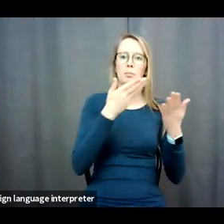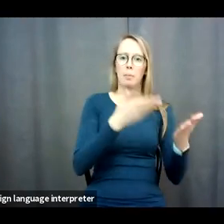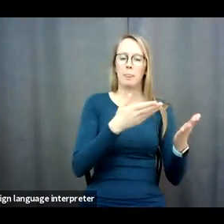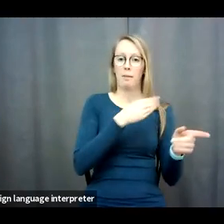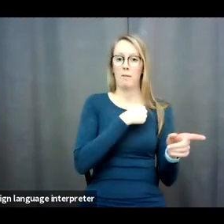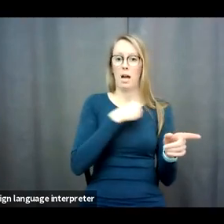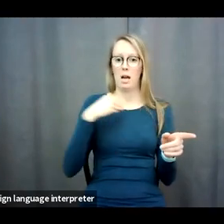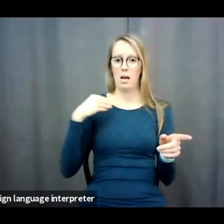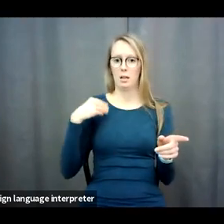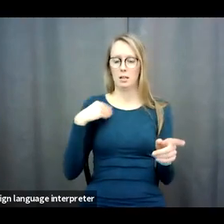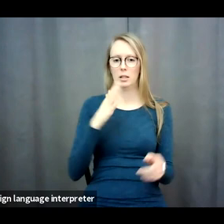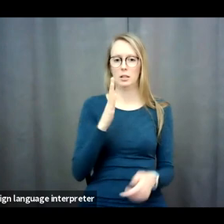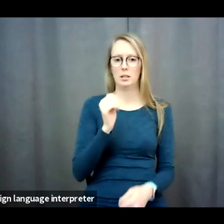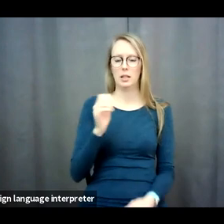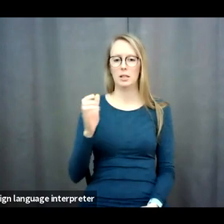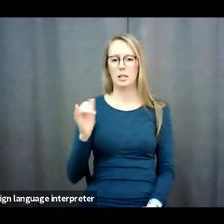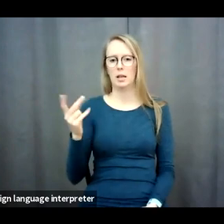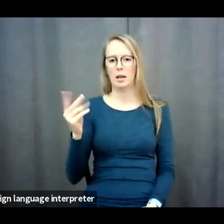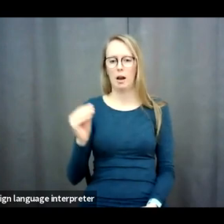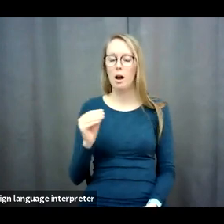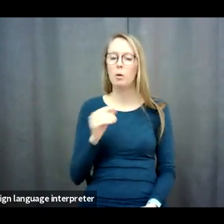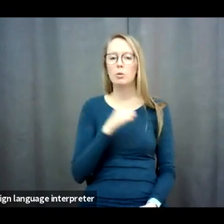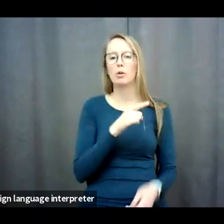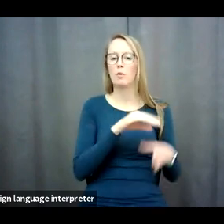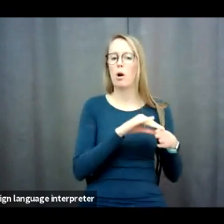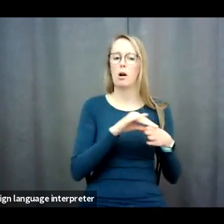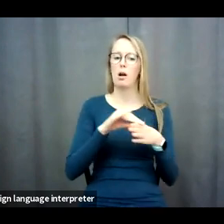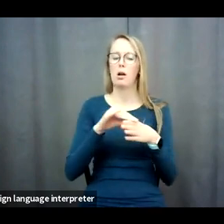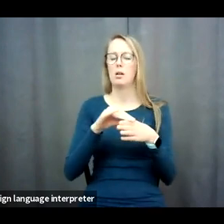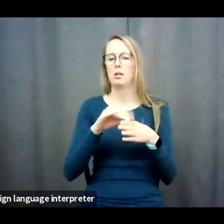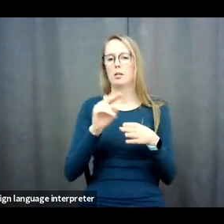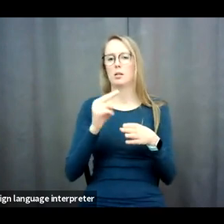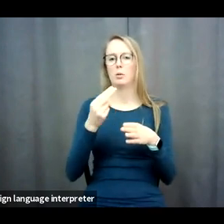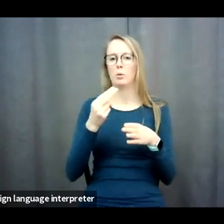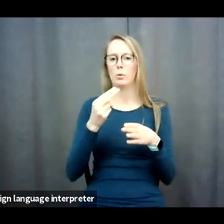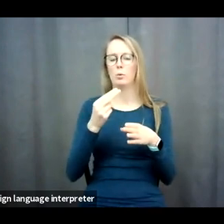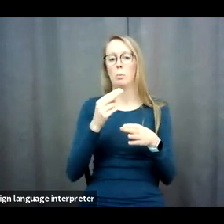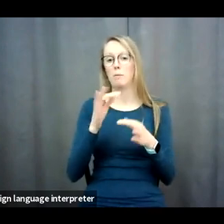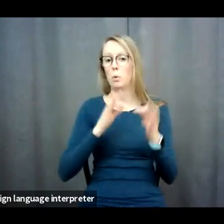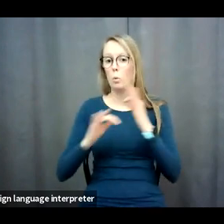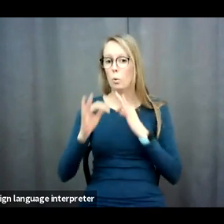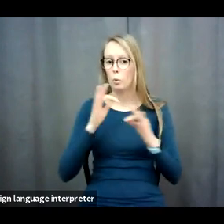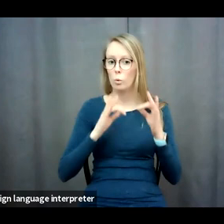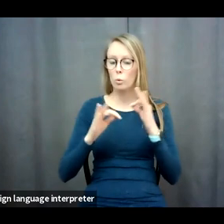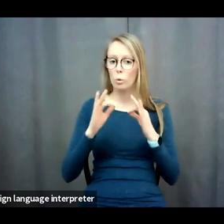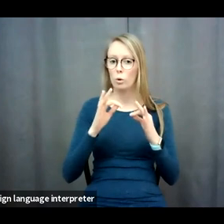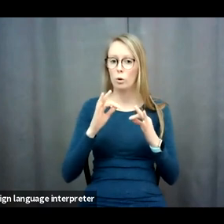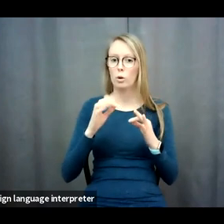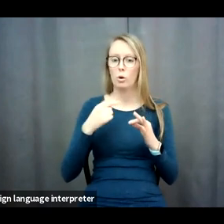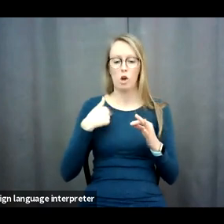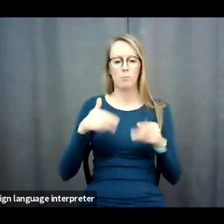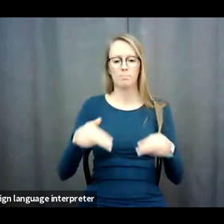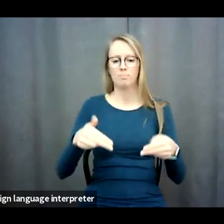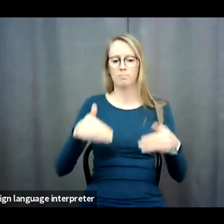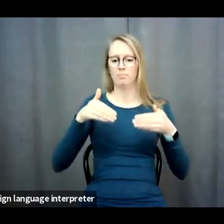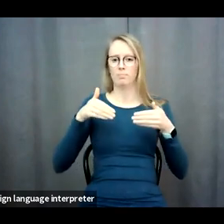hosts. I will hand over to Jessica, who will guide you all through the questions. And I will take my leave